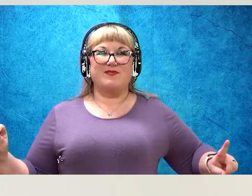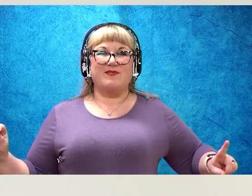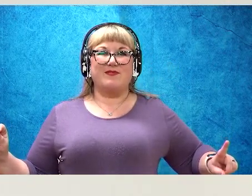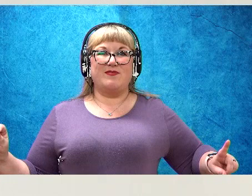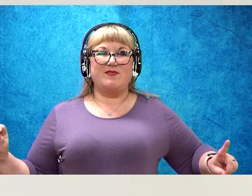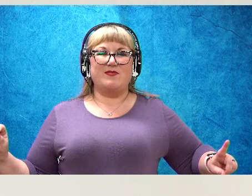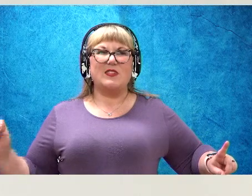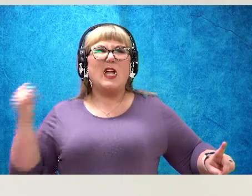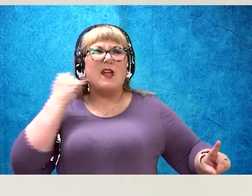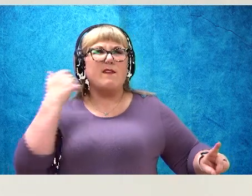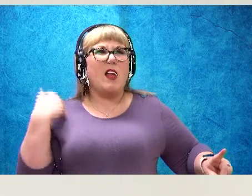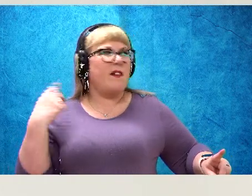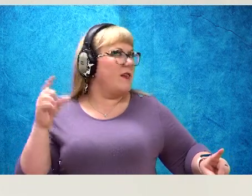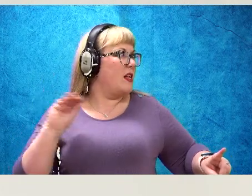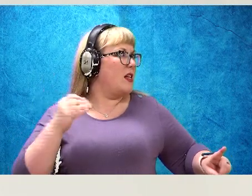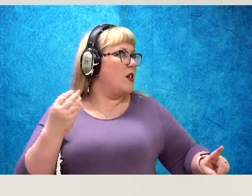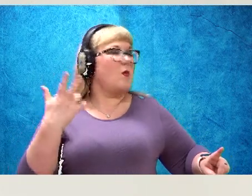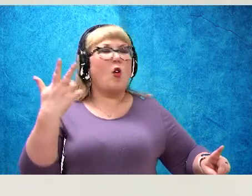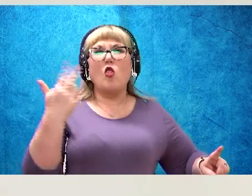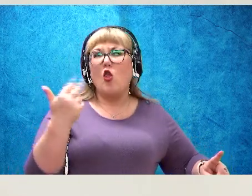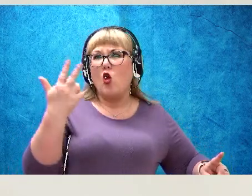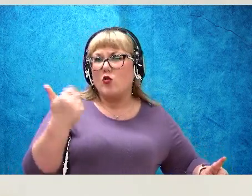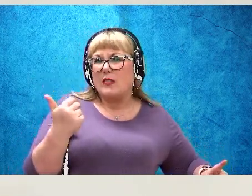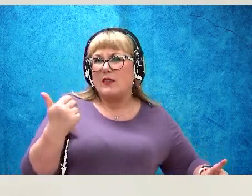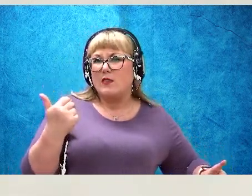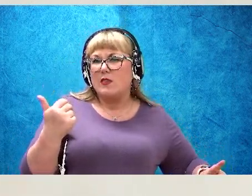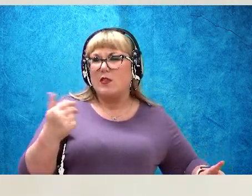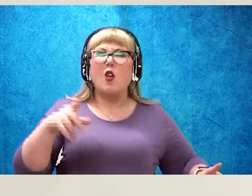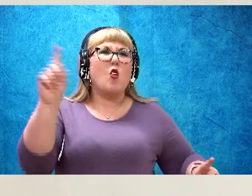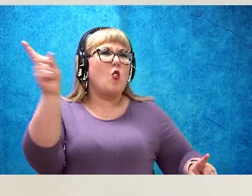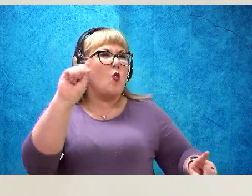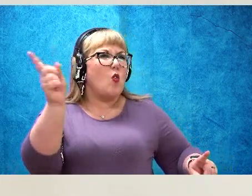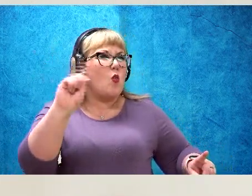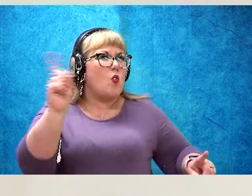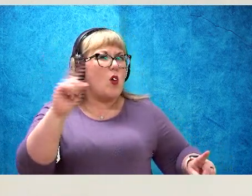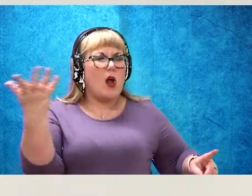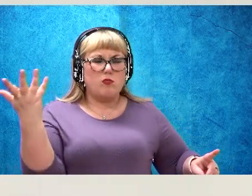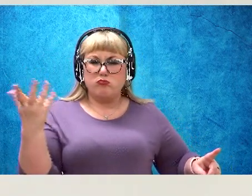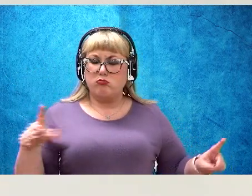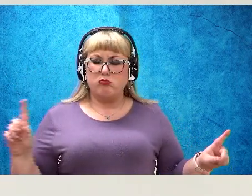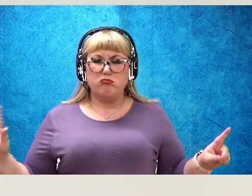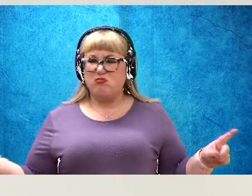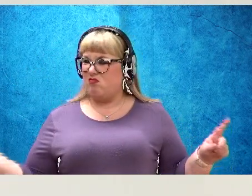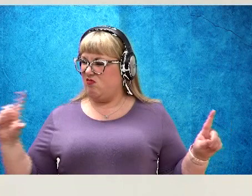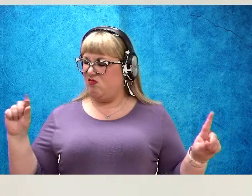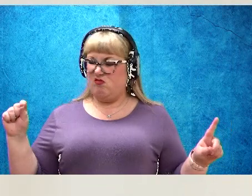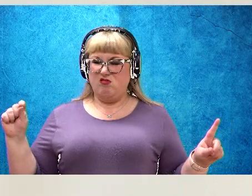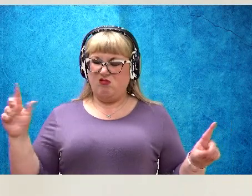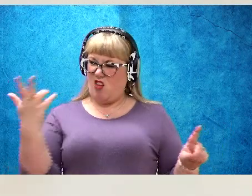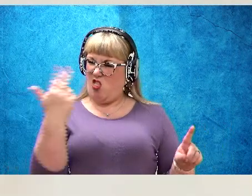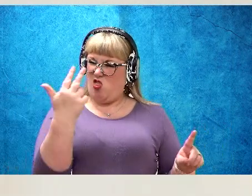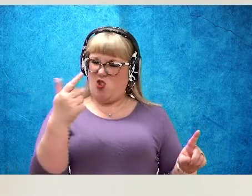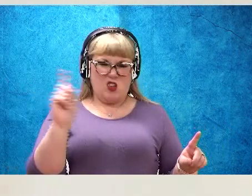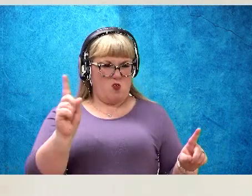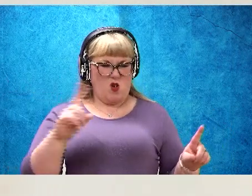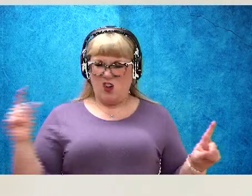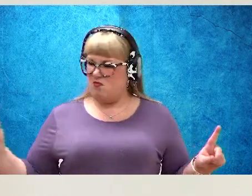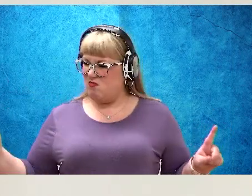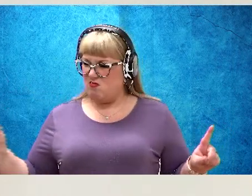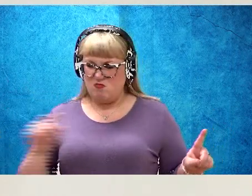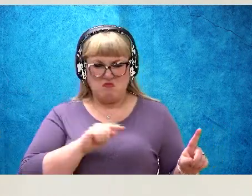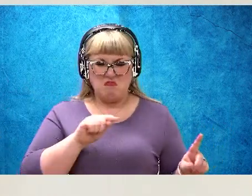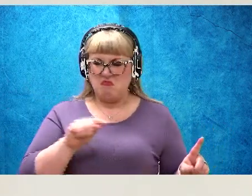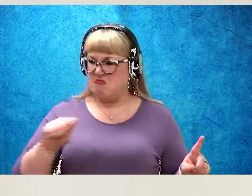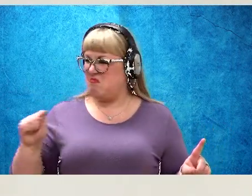So if I have the number 13, where on my number line do you think that the number 13 will